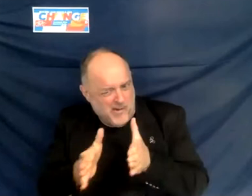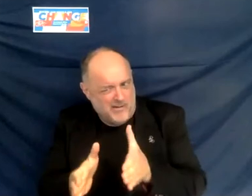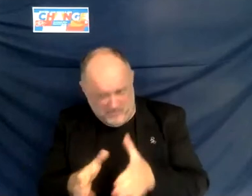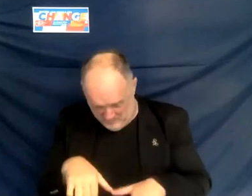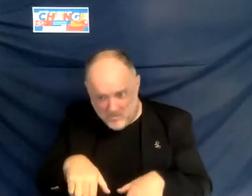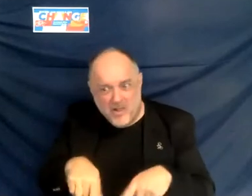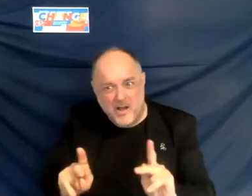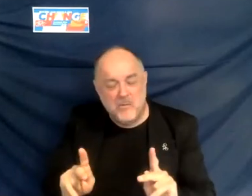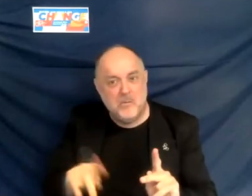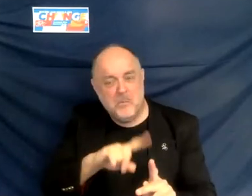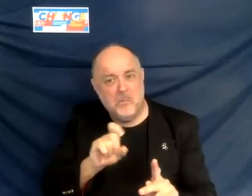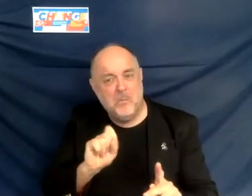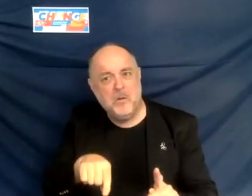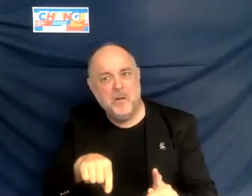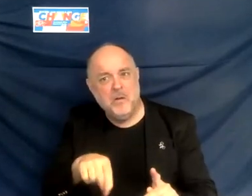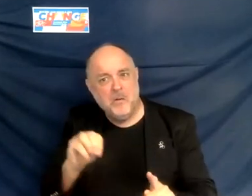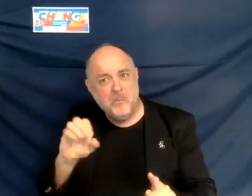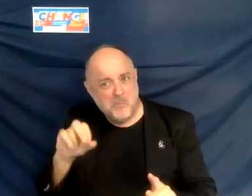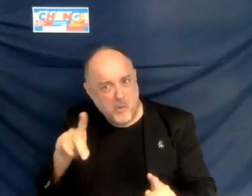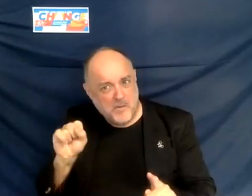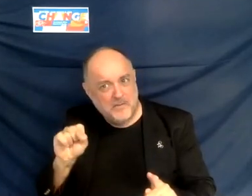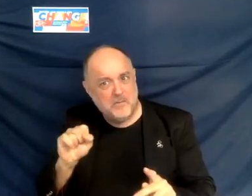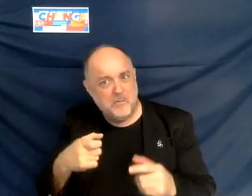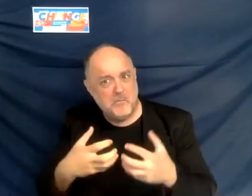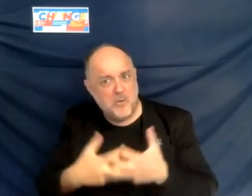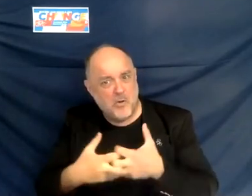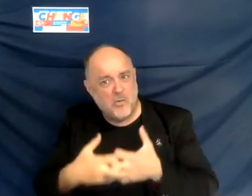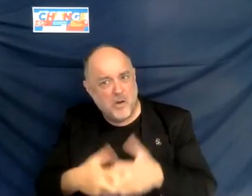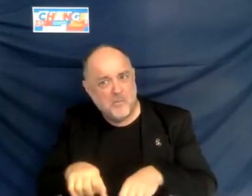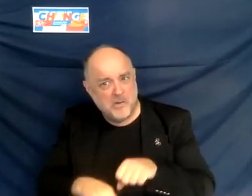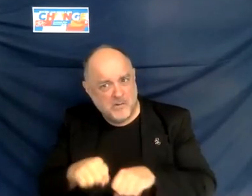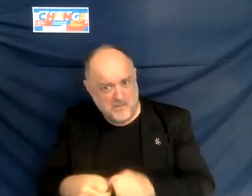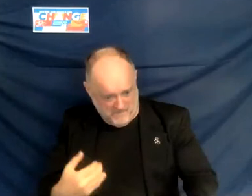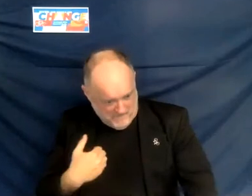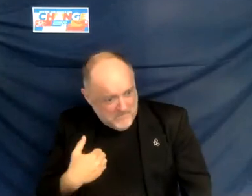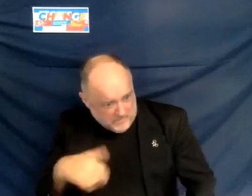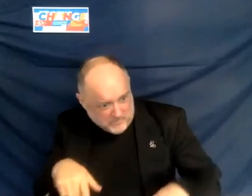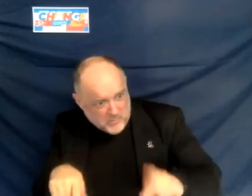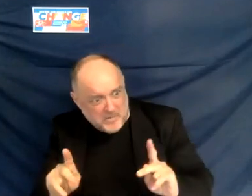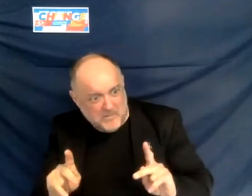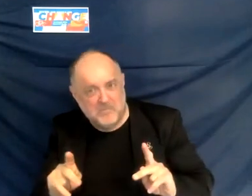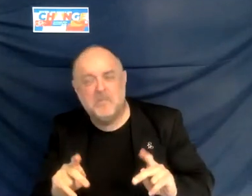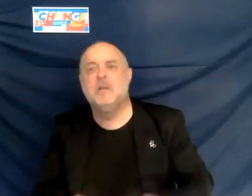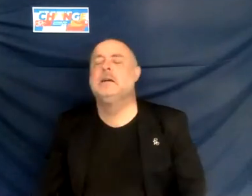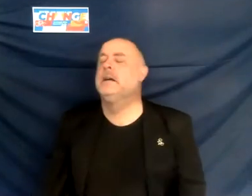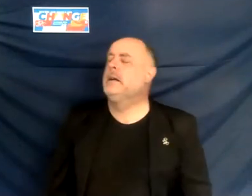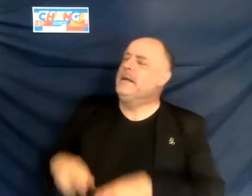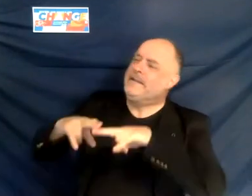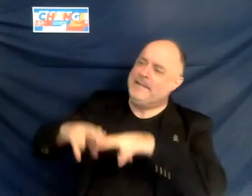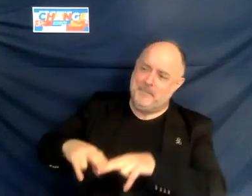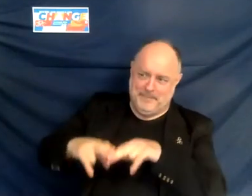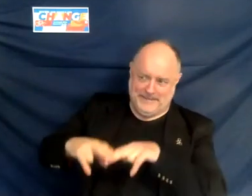allowed in the cycle track? Is that right? Mopeds? So the question's about mopeds. It depends. So it's not